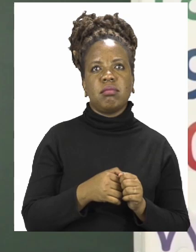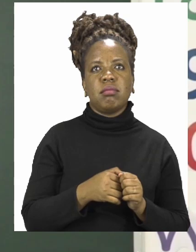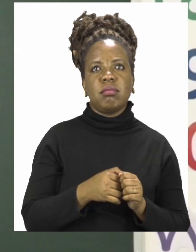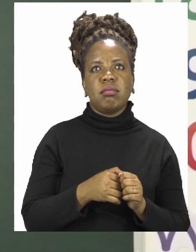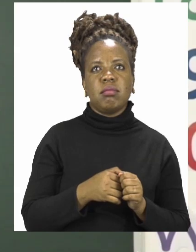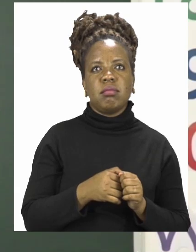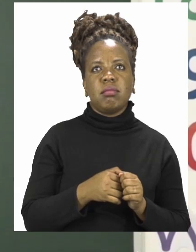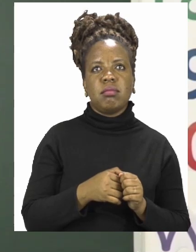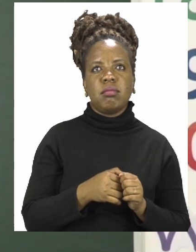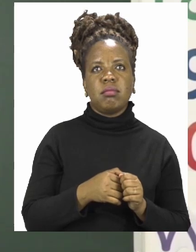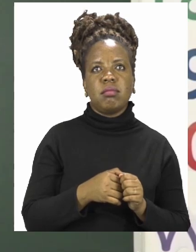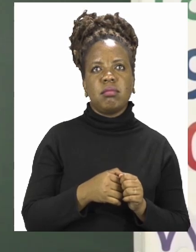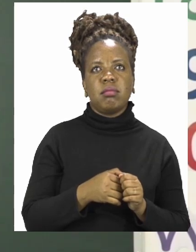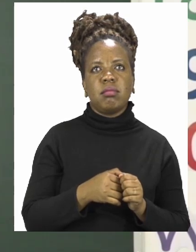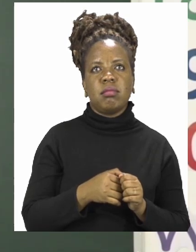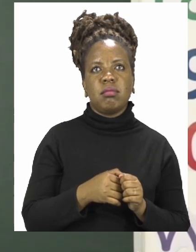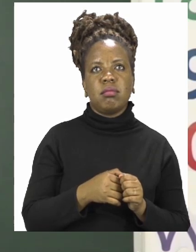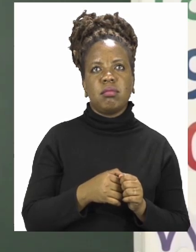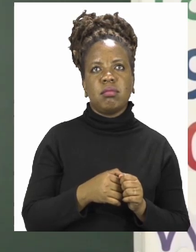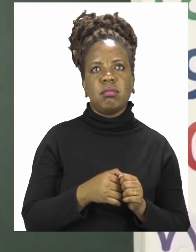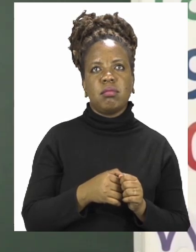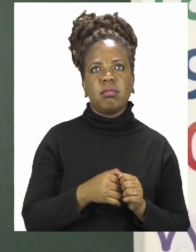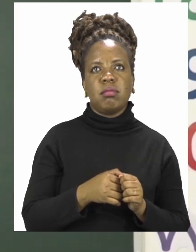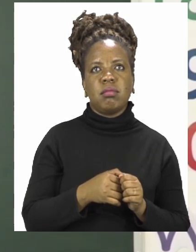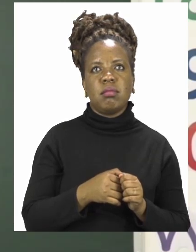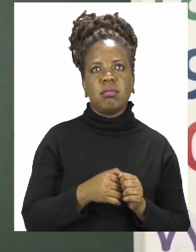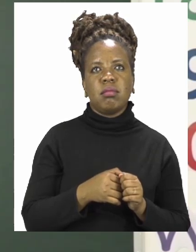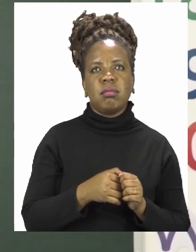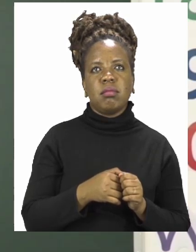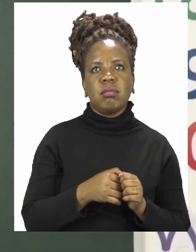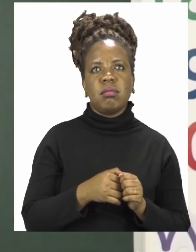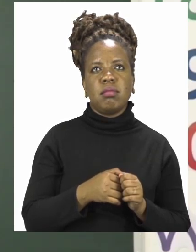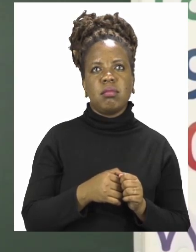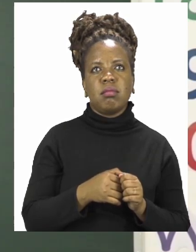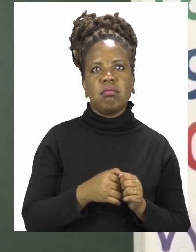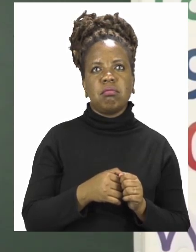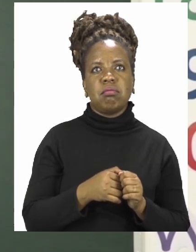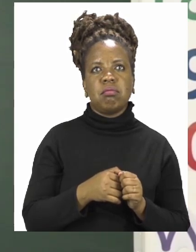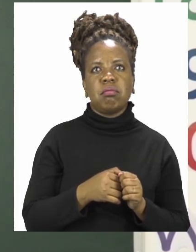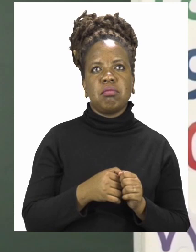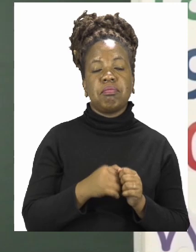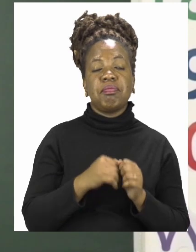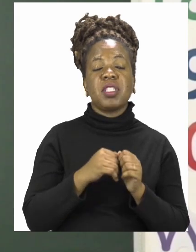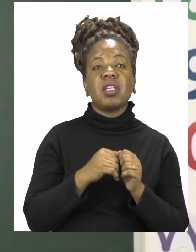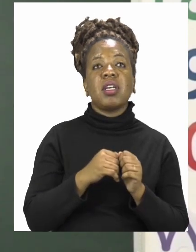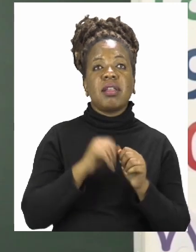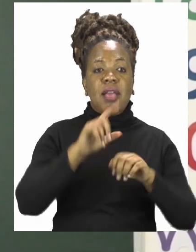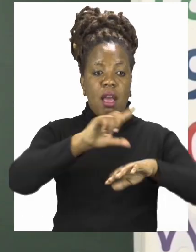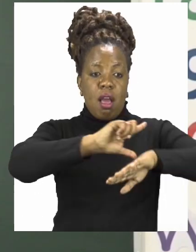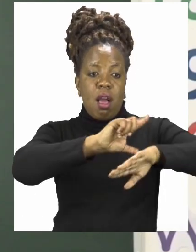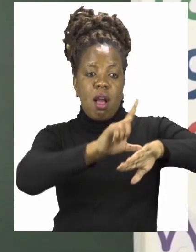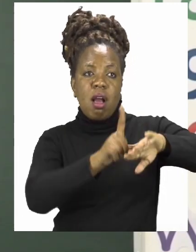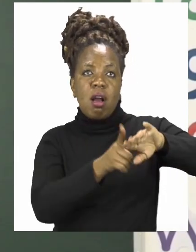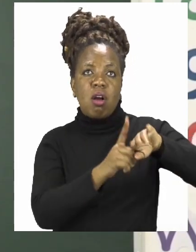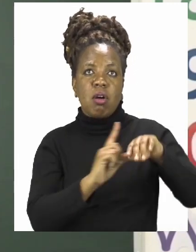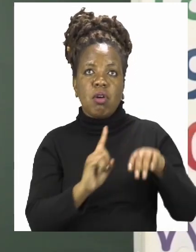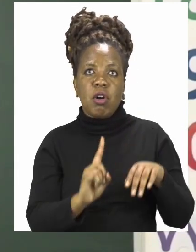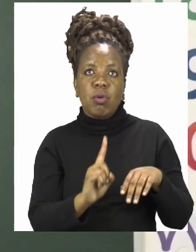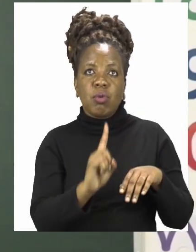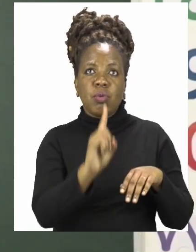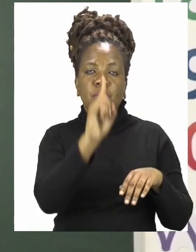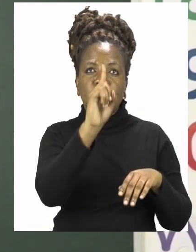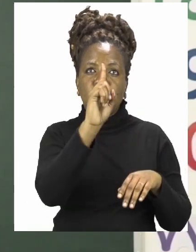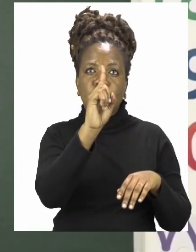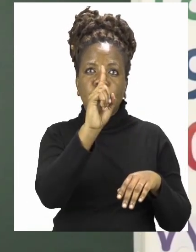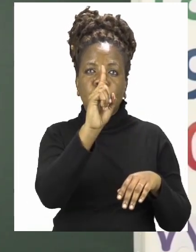The 12:30 they are showing you is when the hour hand is pointing to 12 and then the minute hand is